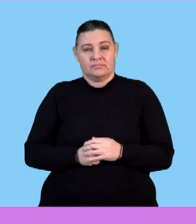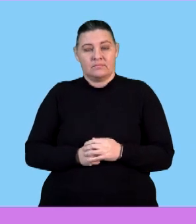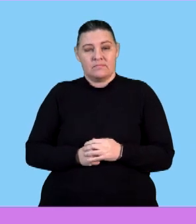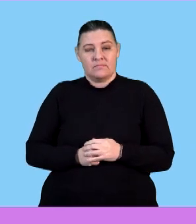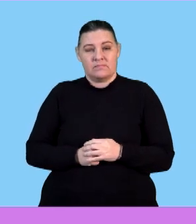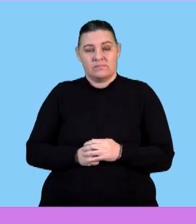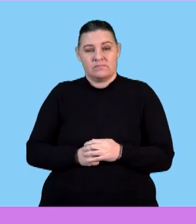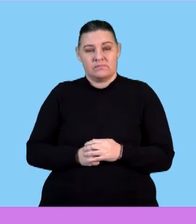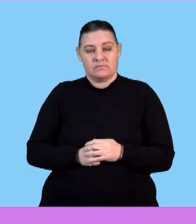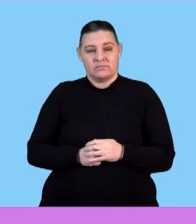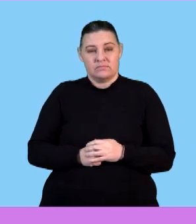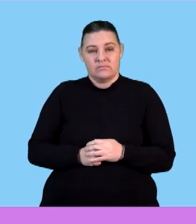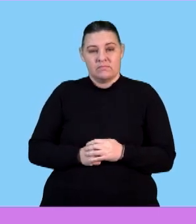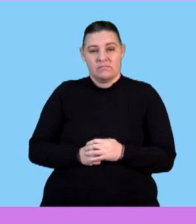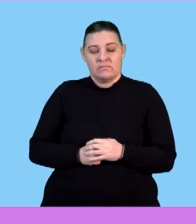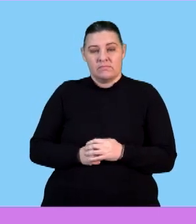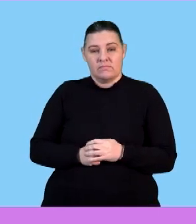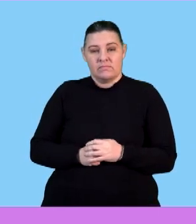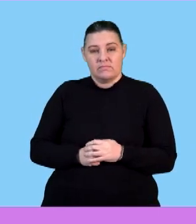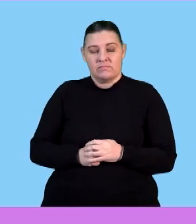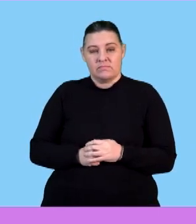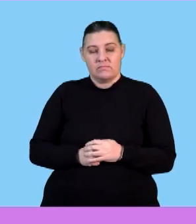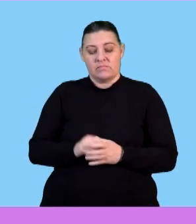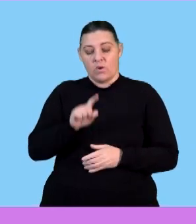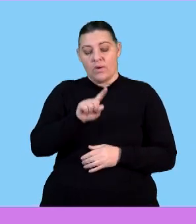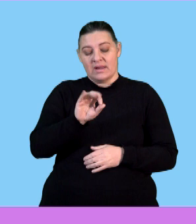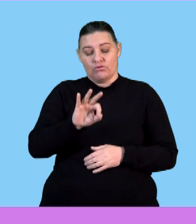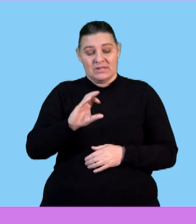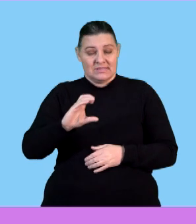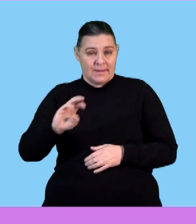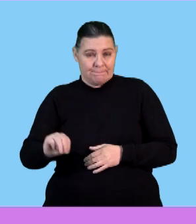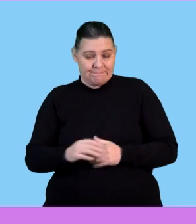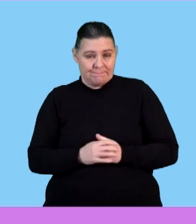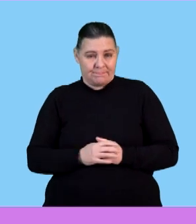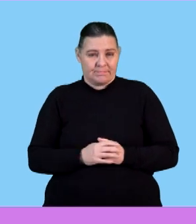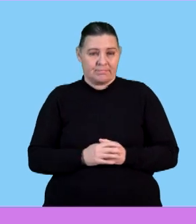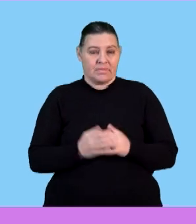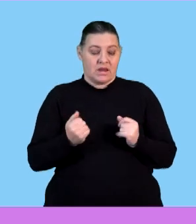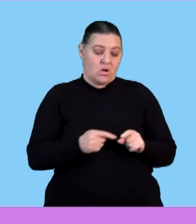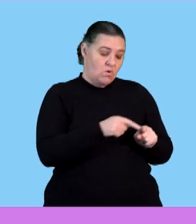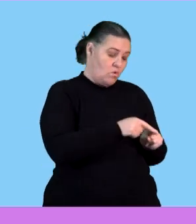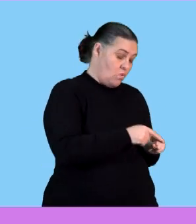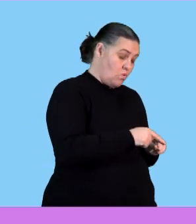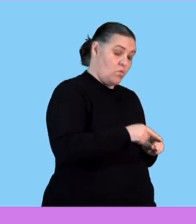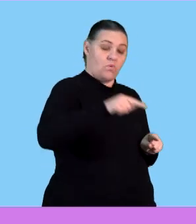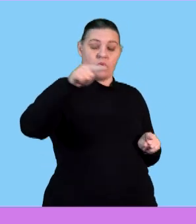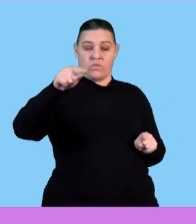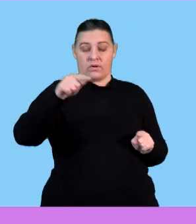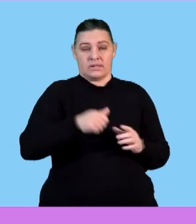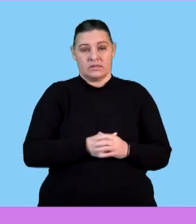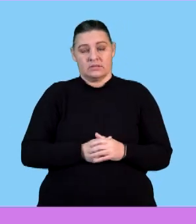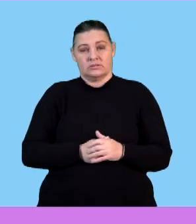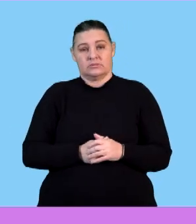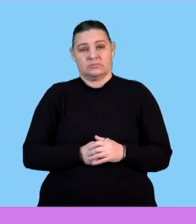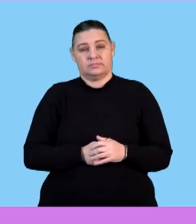that, from that point to that point, I got 13 centimeters. And lastly, when